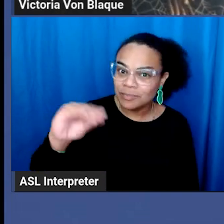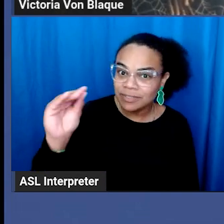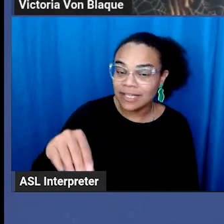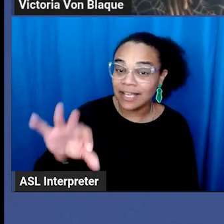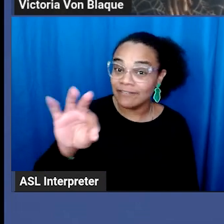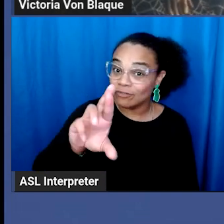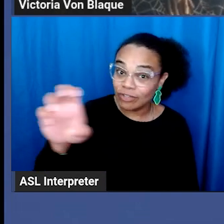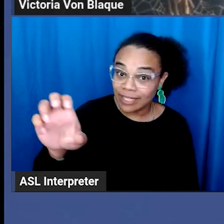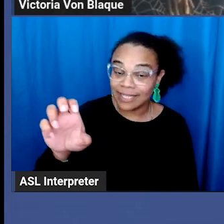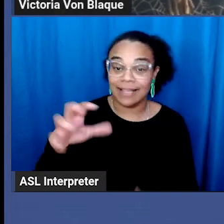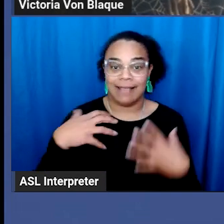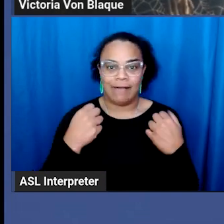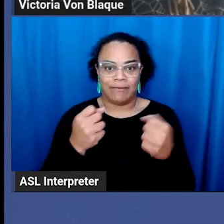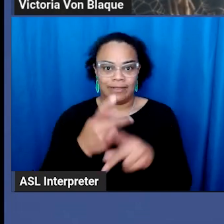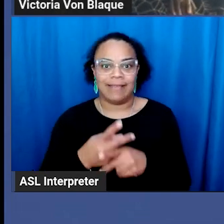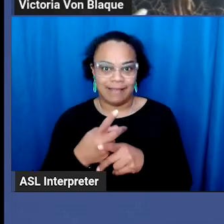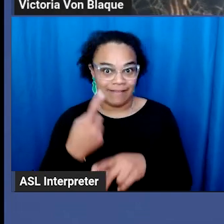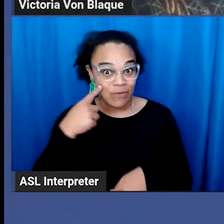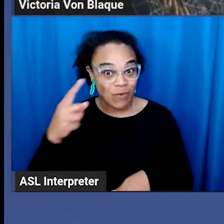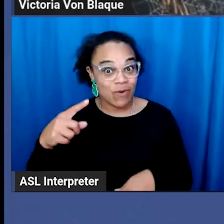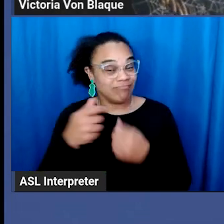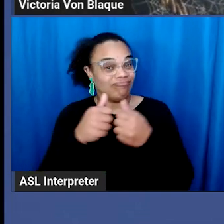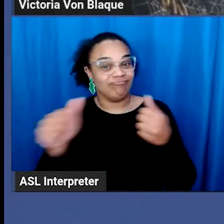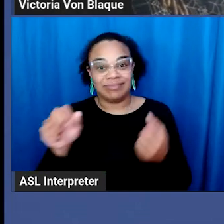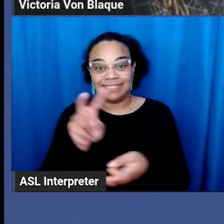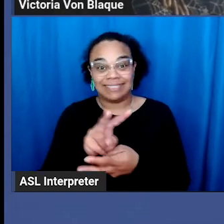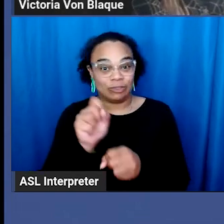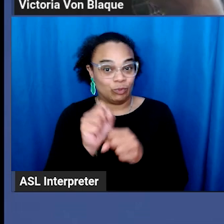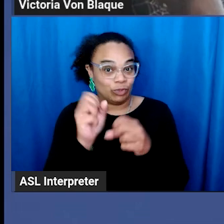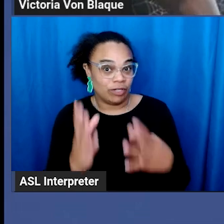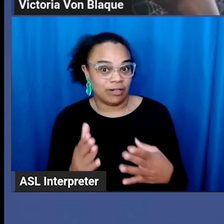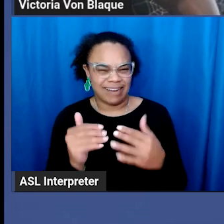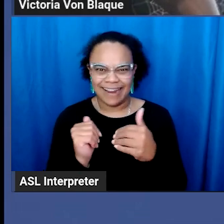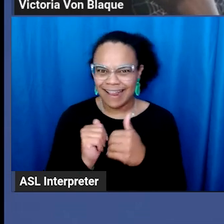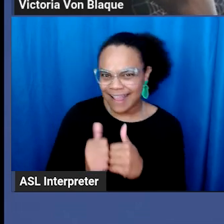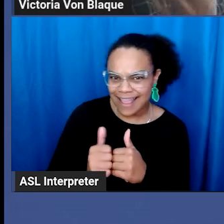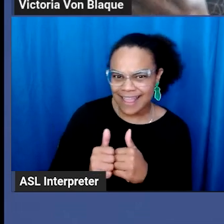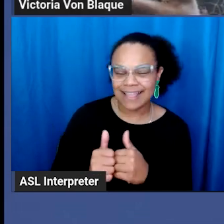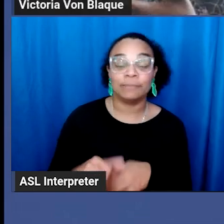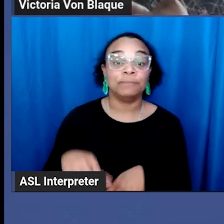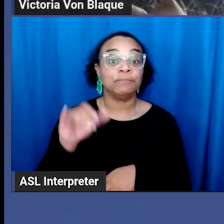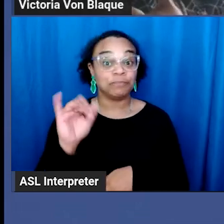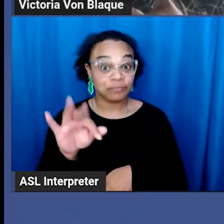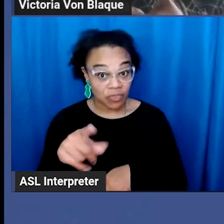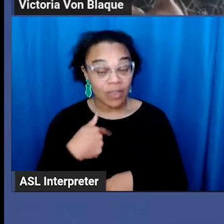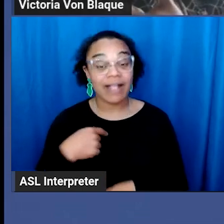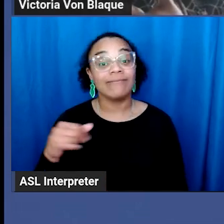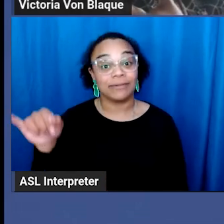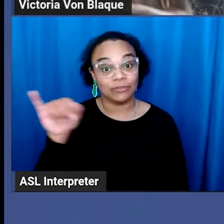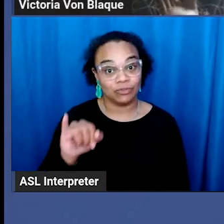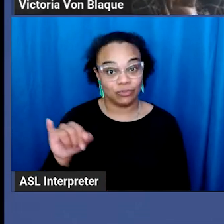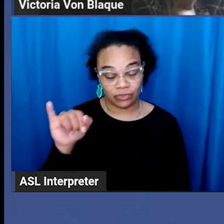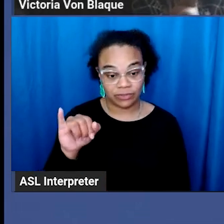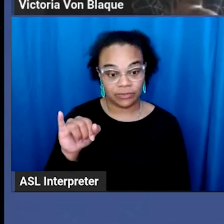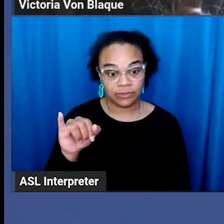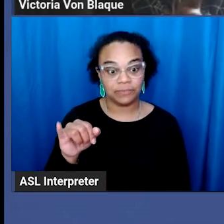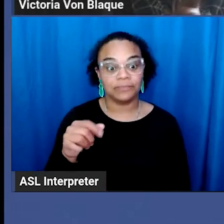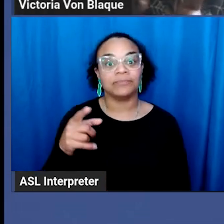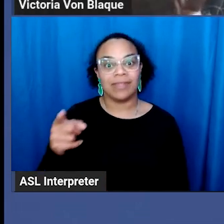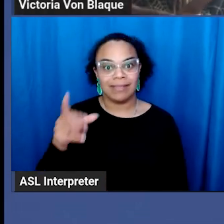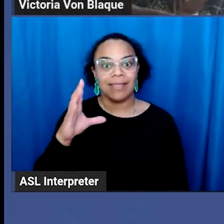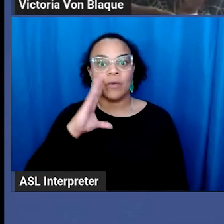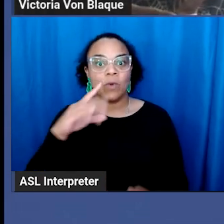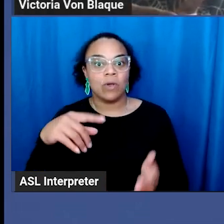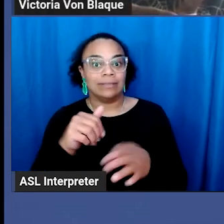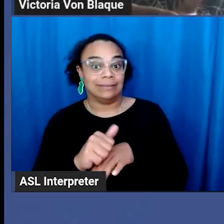healthcare for sex workers. How that works is if you have insurance, they will bill